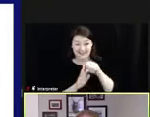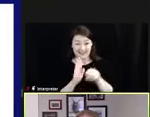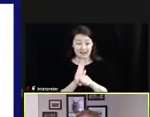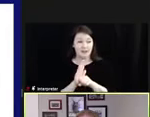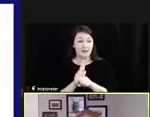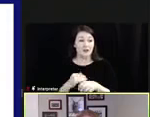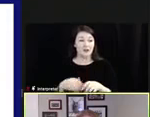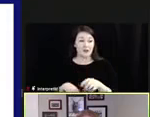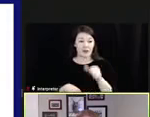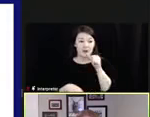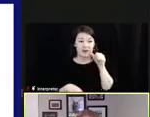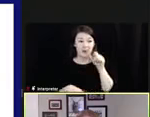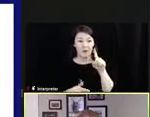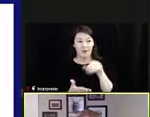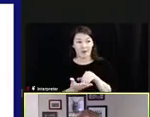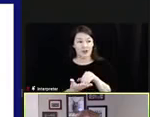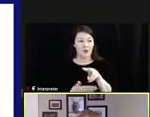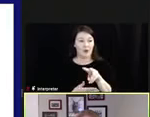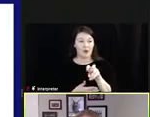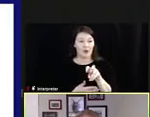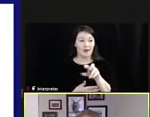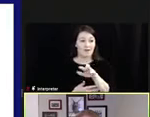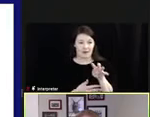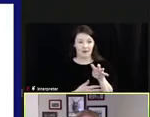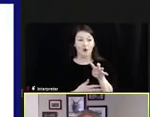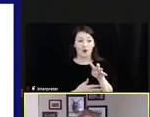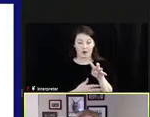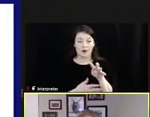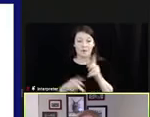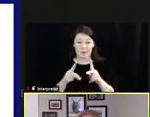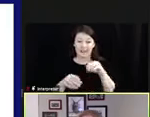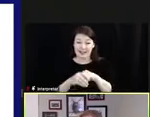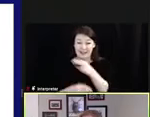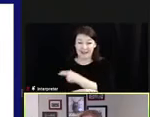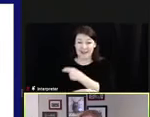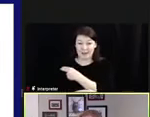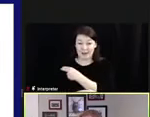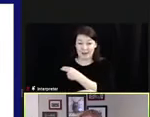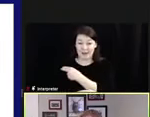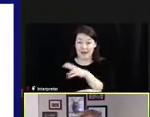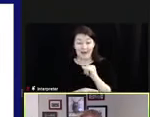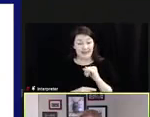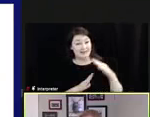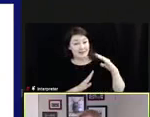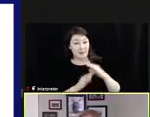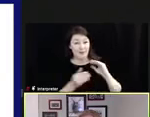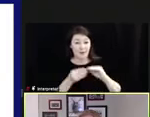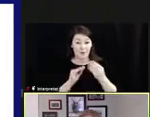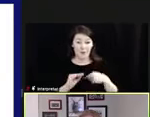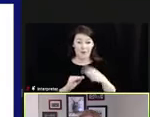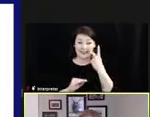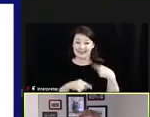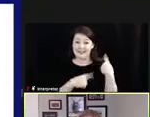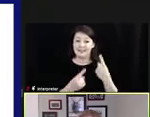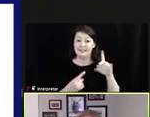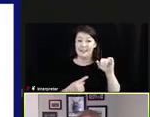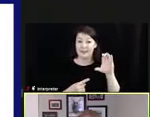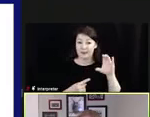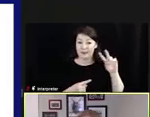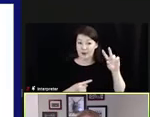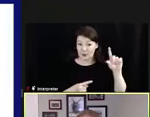have 1,254 Coloradans that are currently hospitalized. That is the highest number that we've seen in Colorado since December 20th. So the